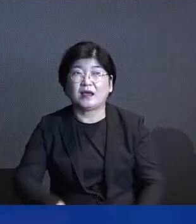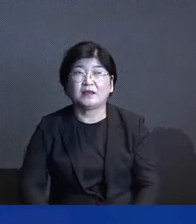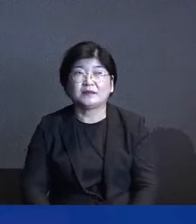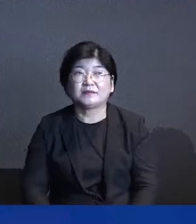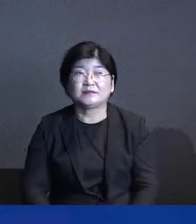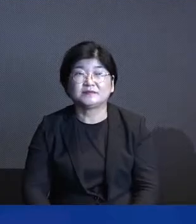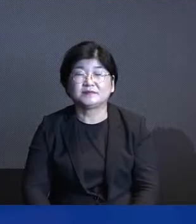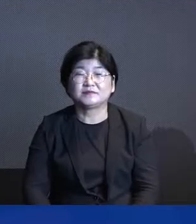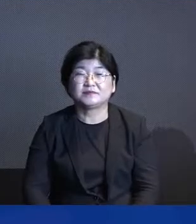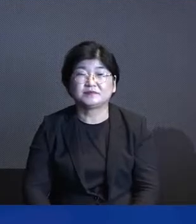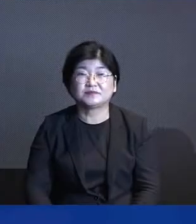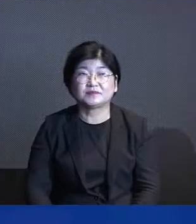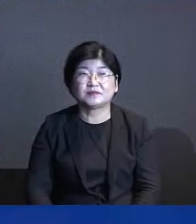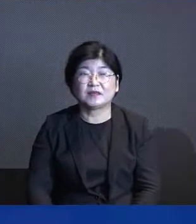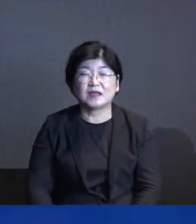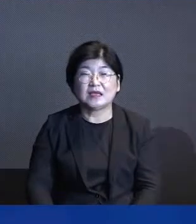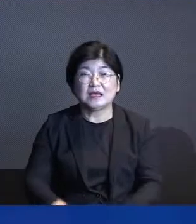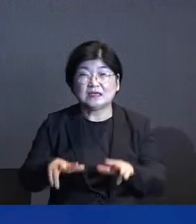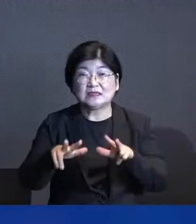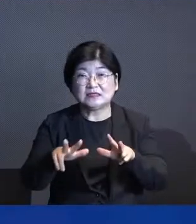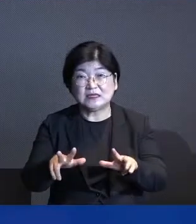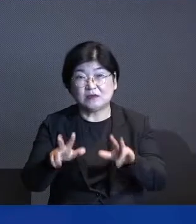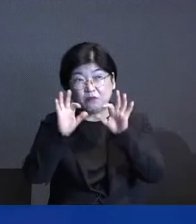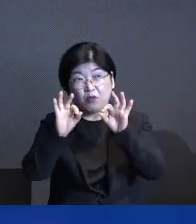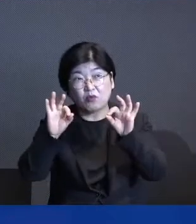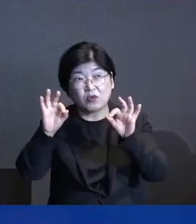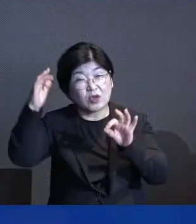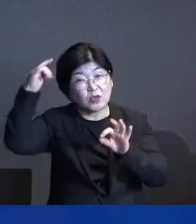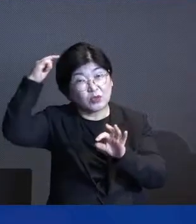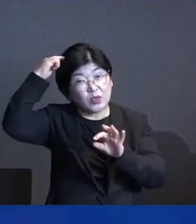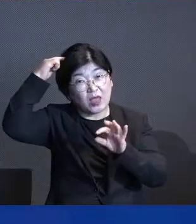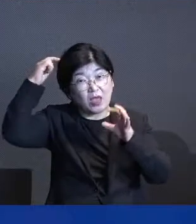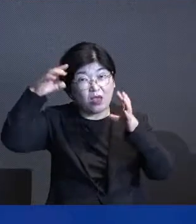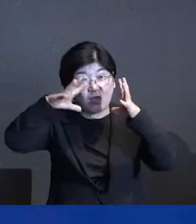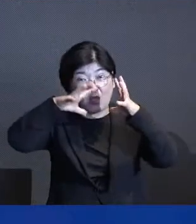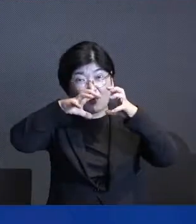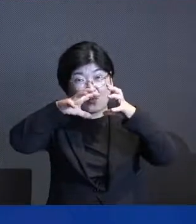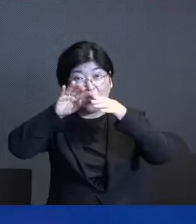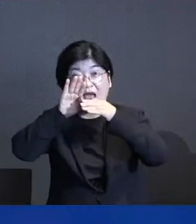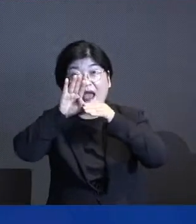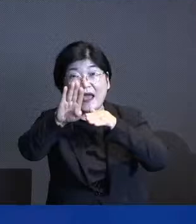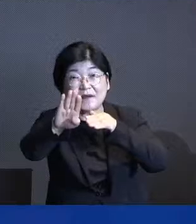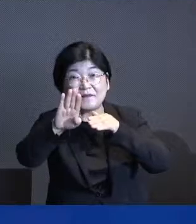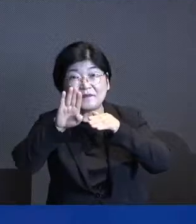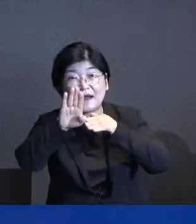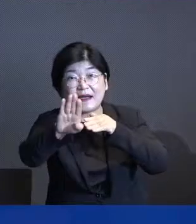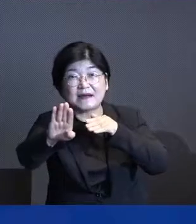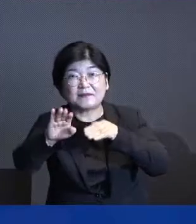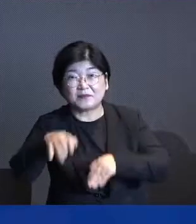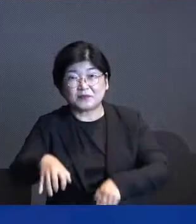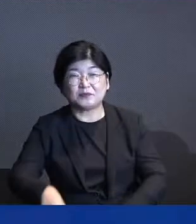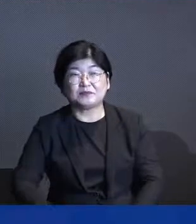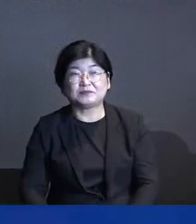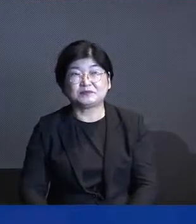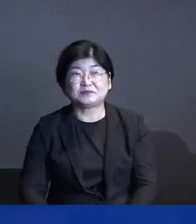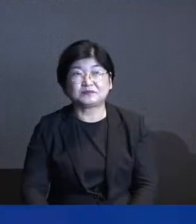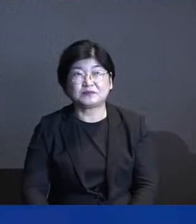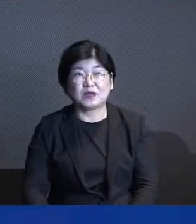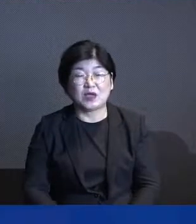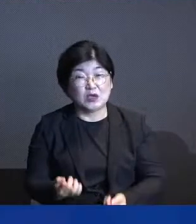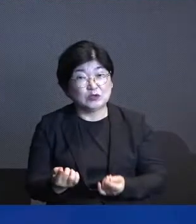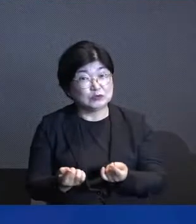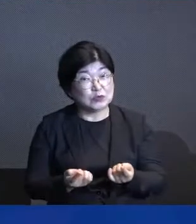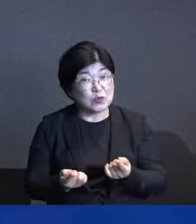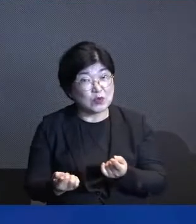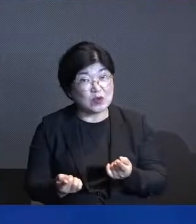this is a frontal part of the brain where it's a mediation, inhibition, modulation,